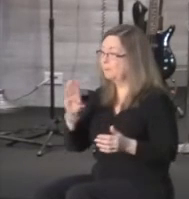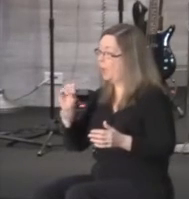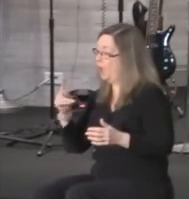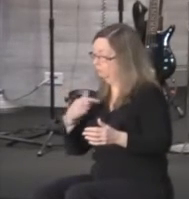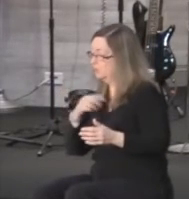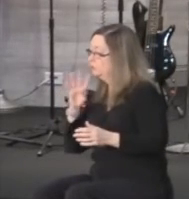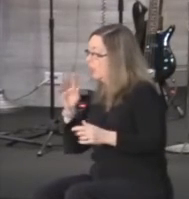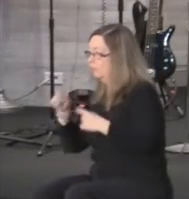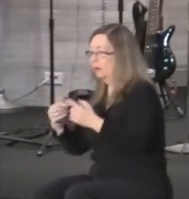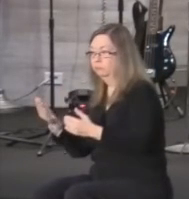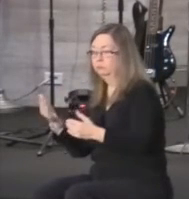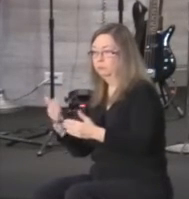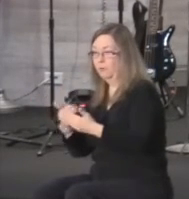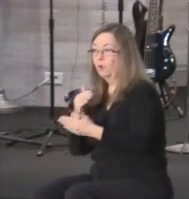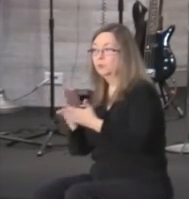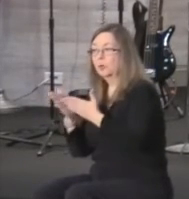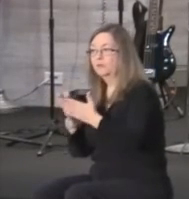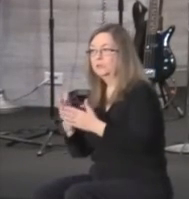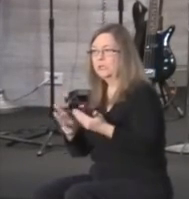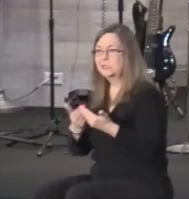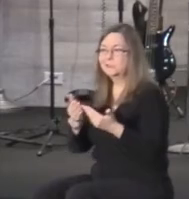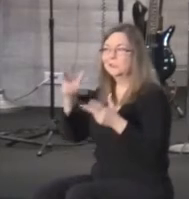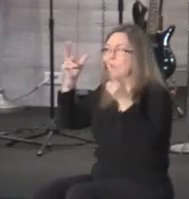service. It's easy to hear something